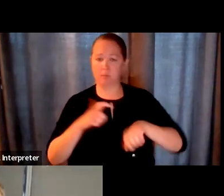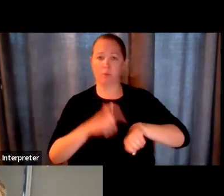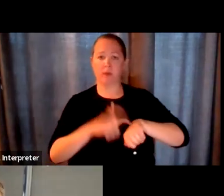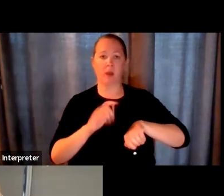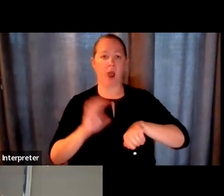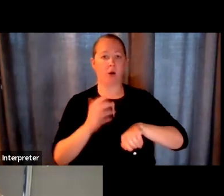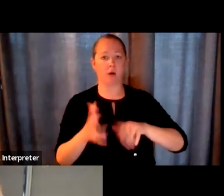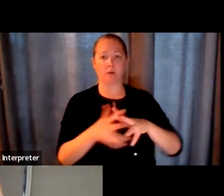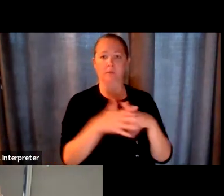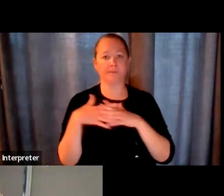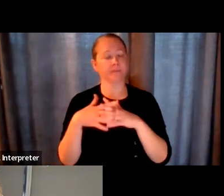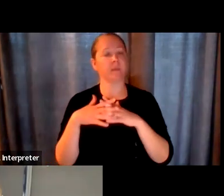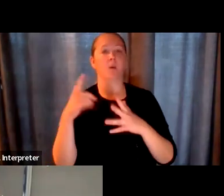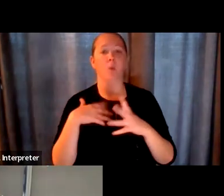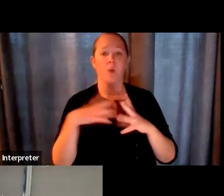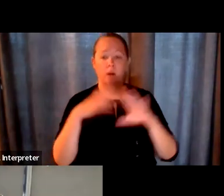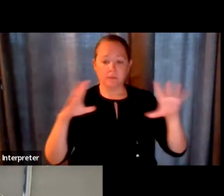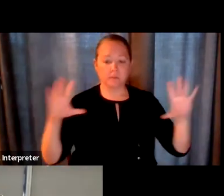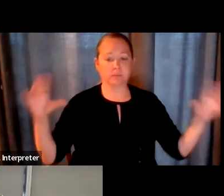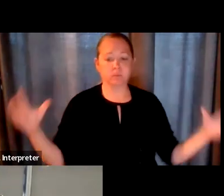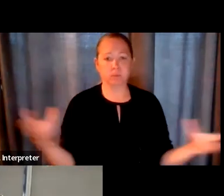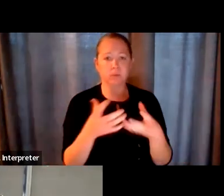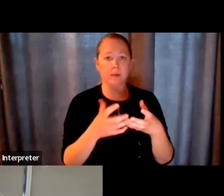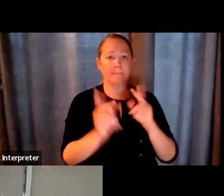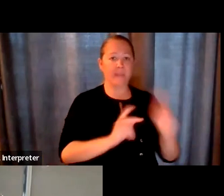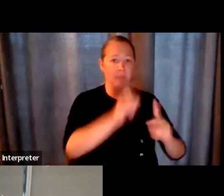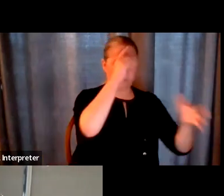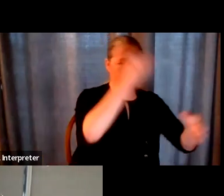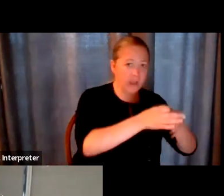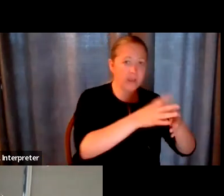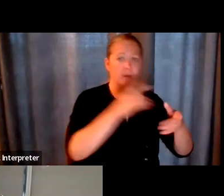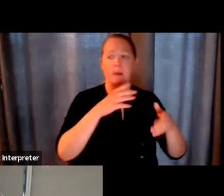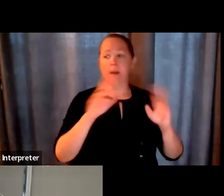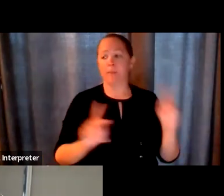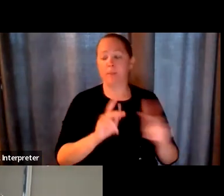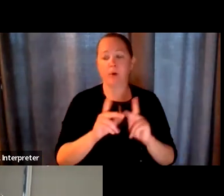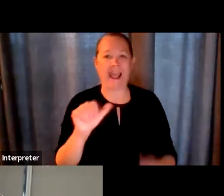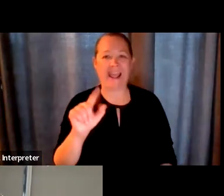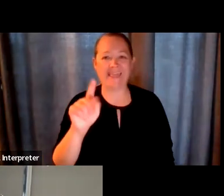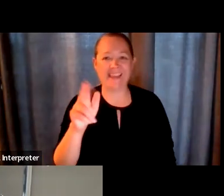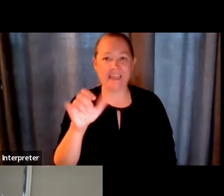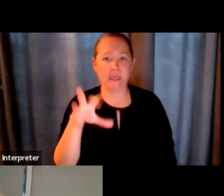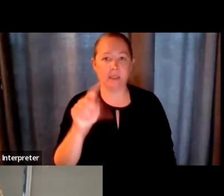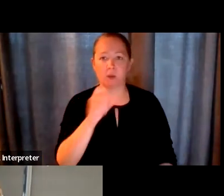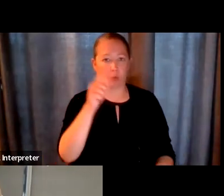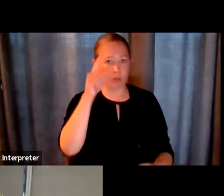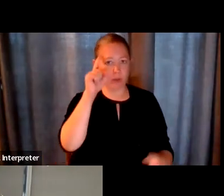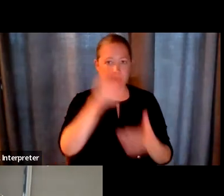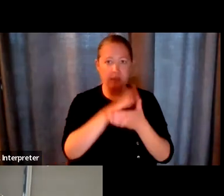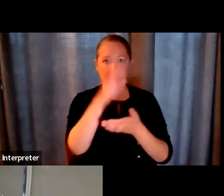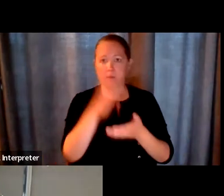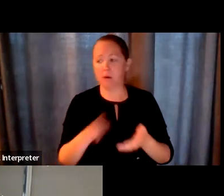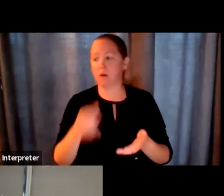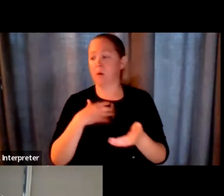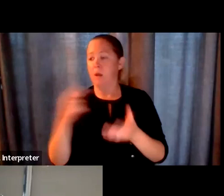bringing together people of faith and atheists, people from California and people from Louisiana. We